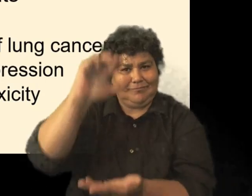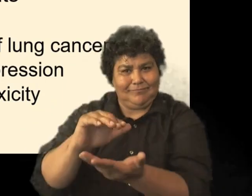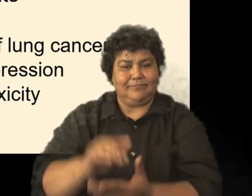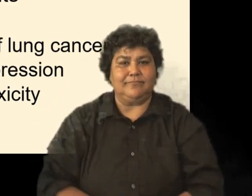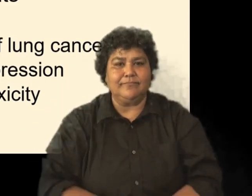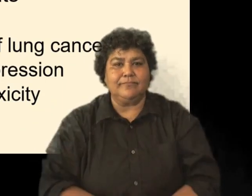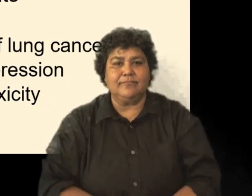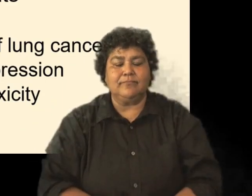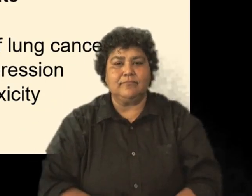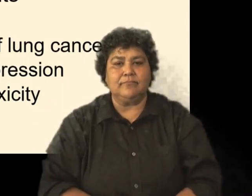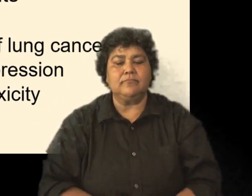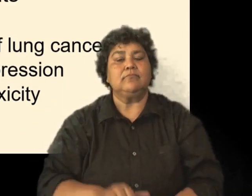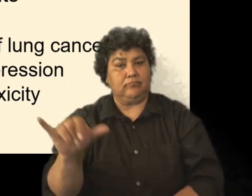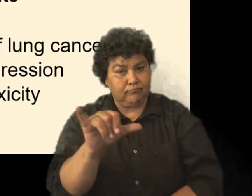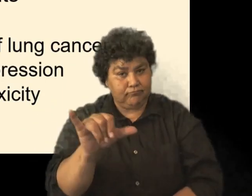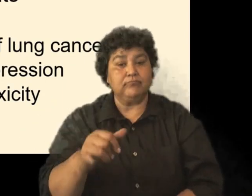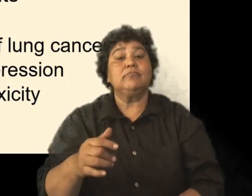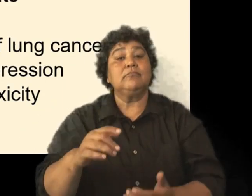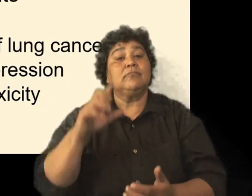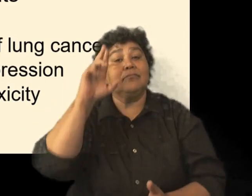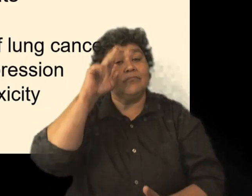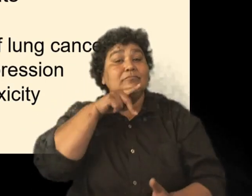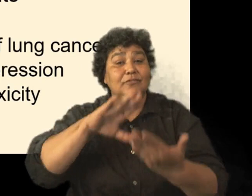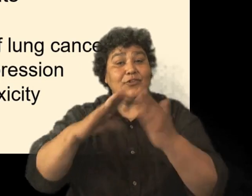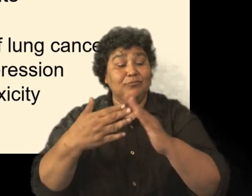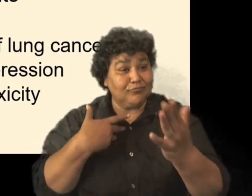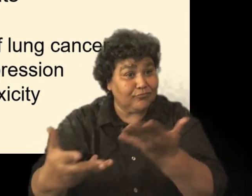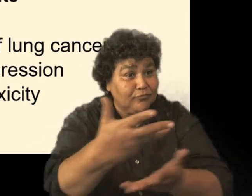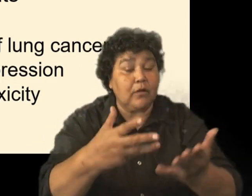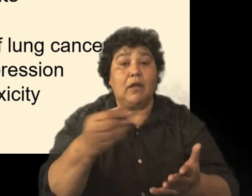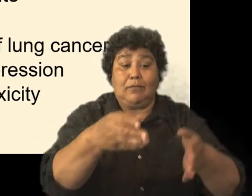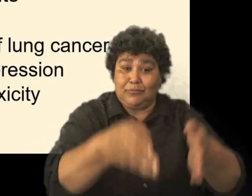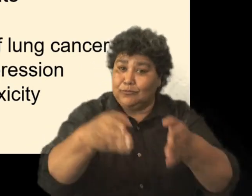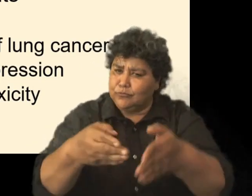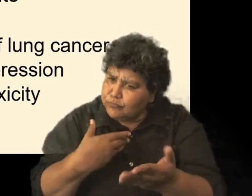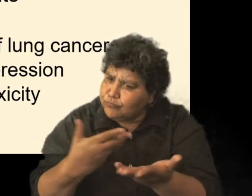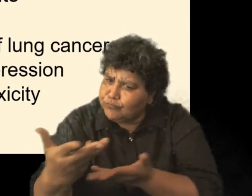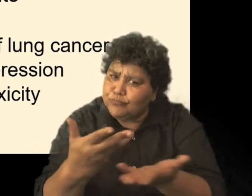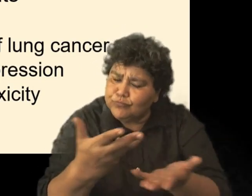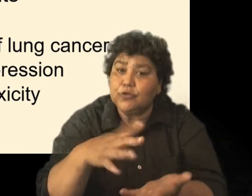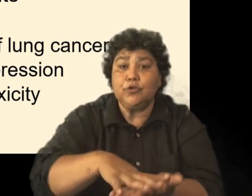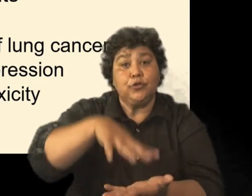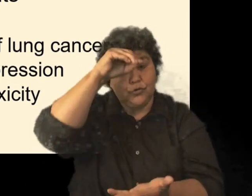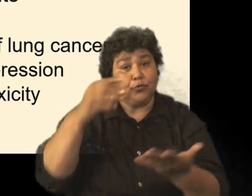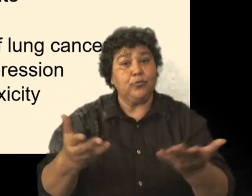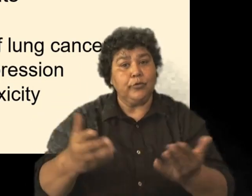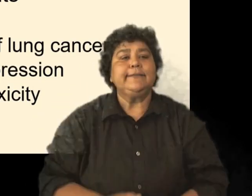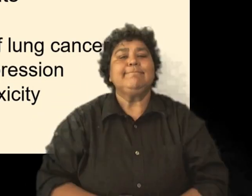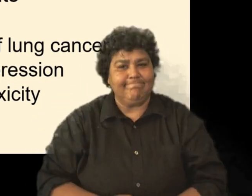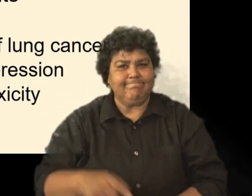We also learned from our interactions with the RP community and individual patients with RP that there is a sense of